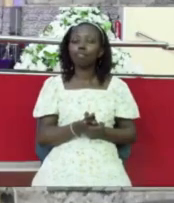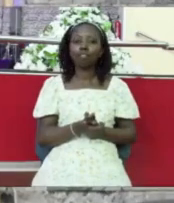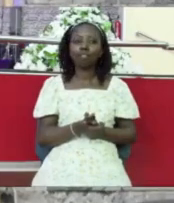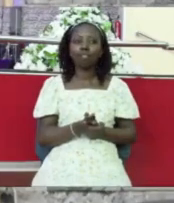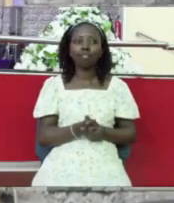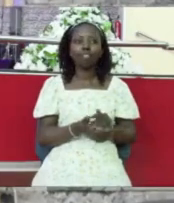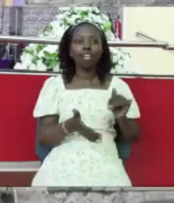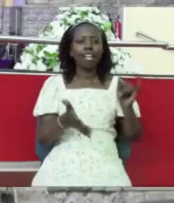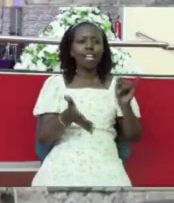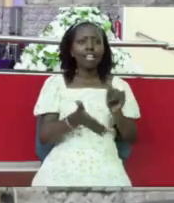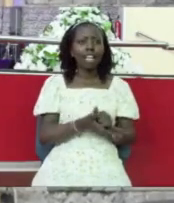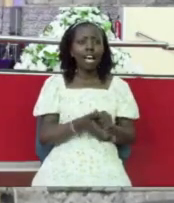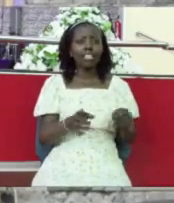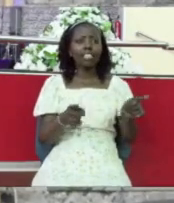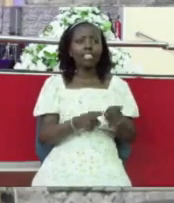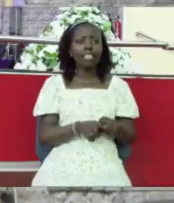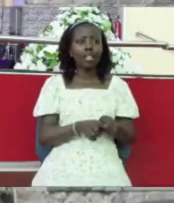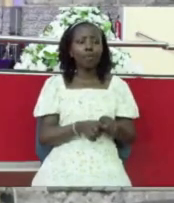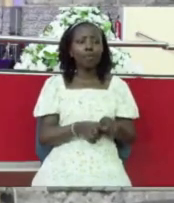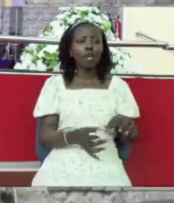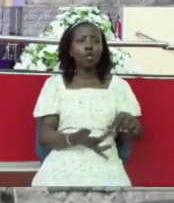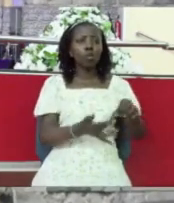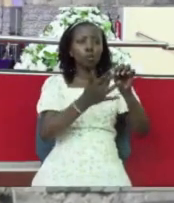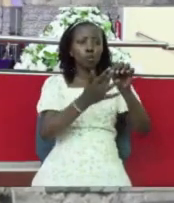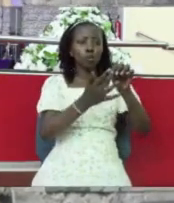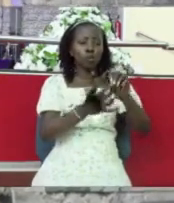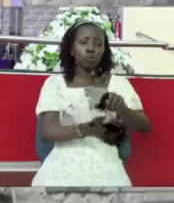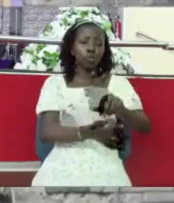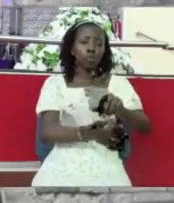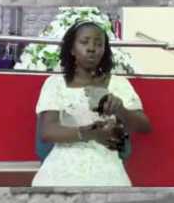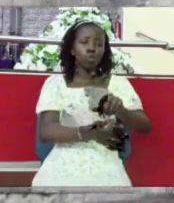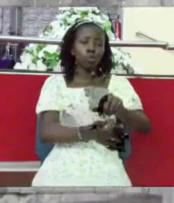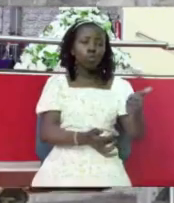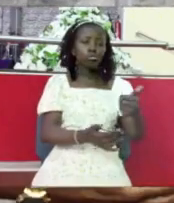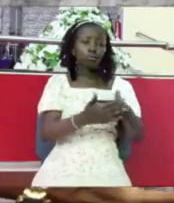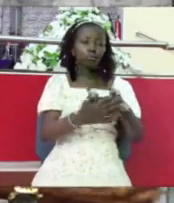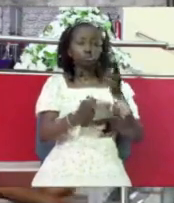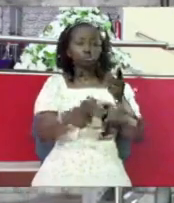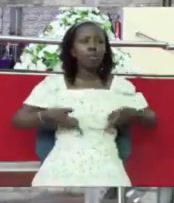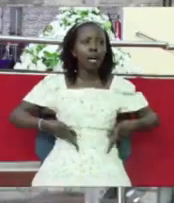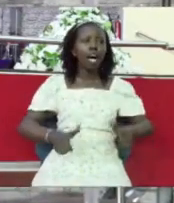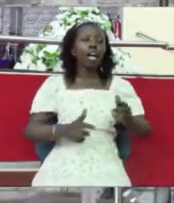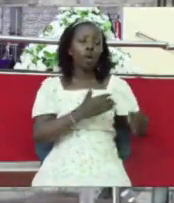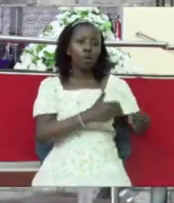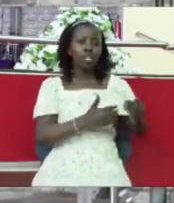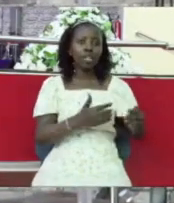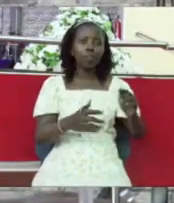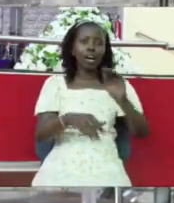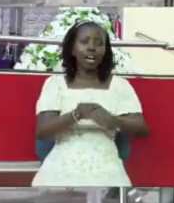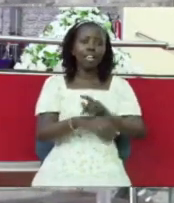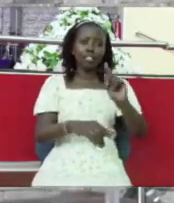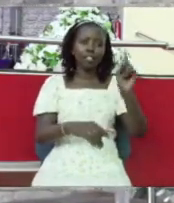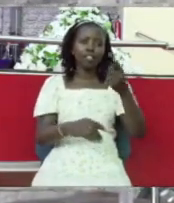preferring one penda mwingine kushinda wewe. You are allowing them to take the first place. Unawaruhusu wakaweze